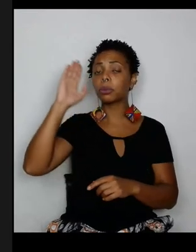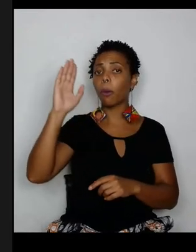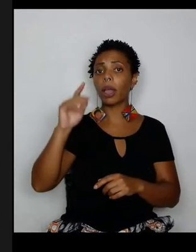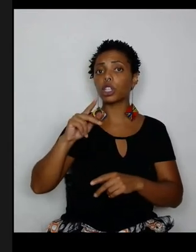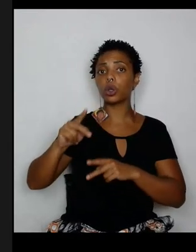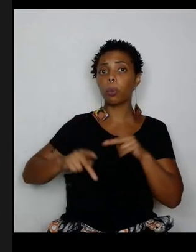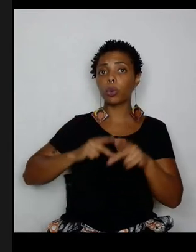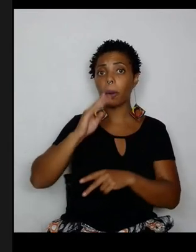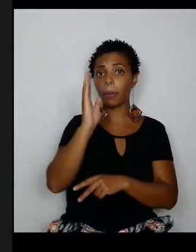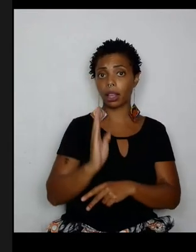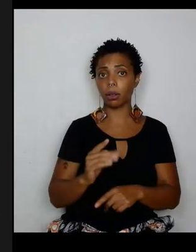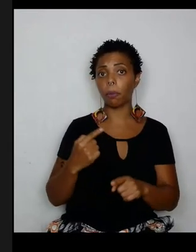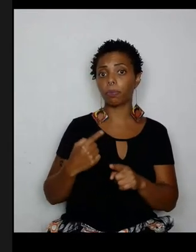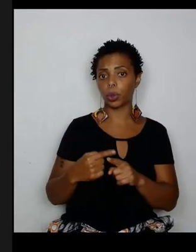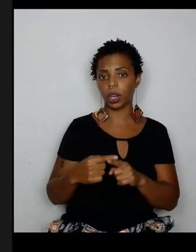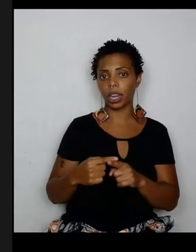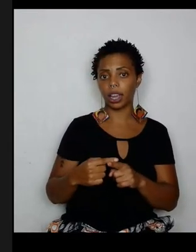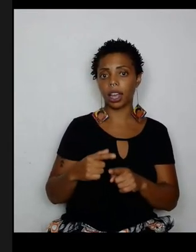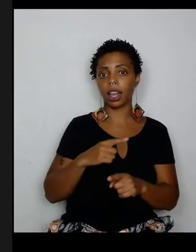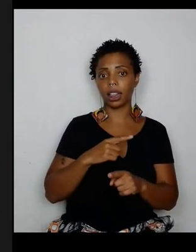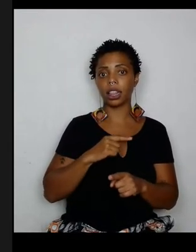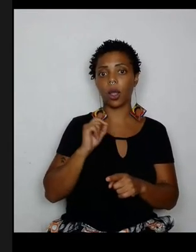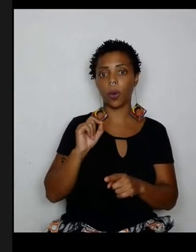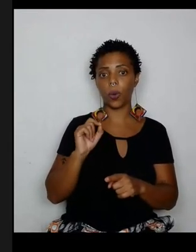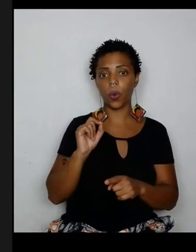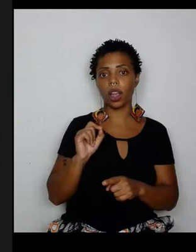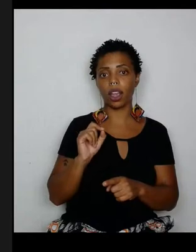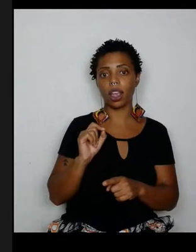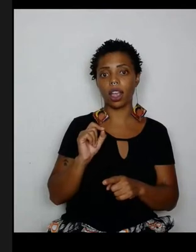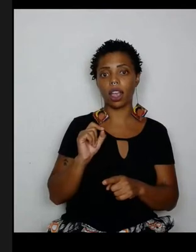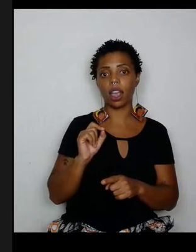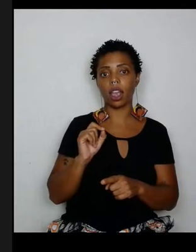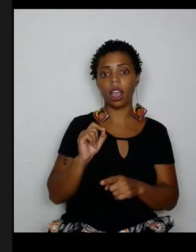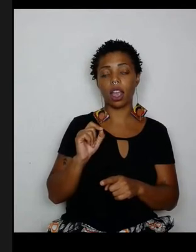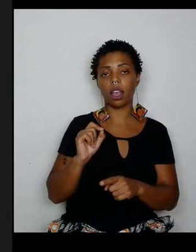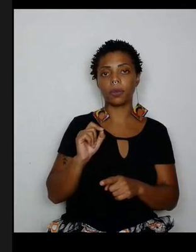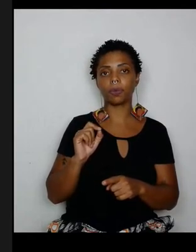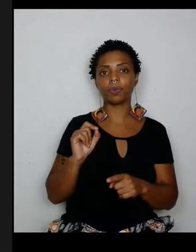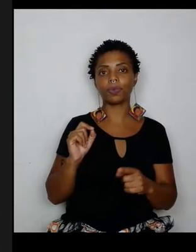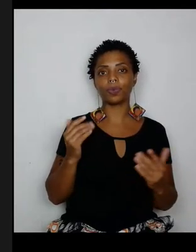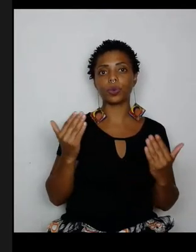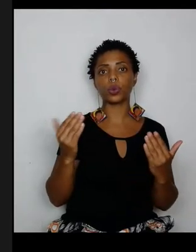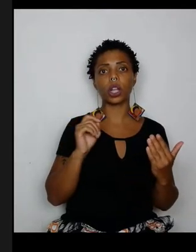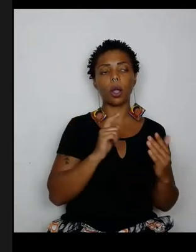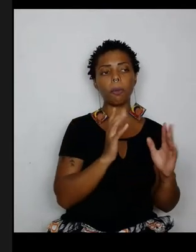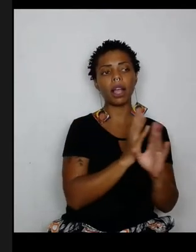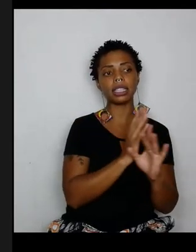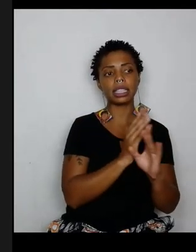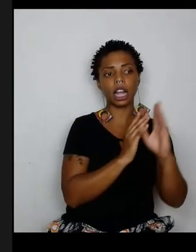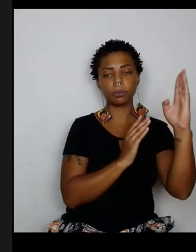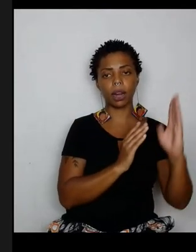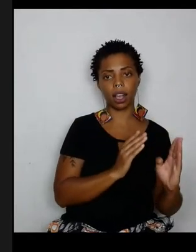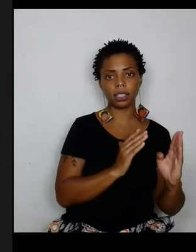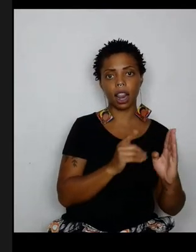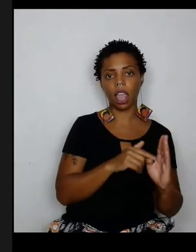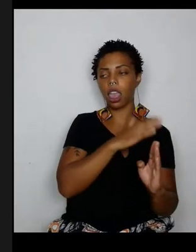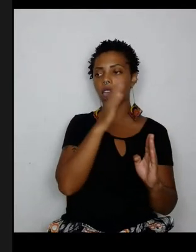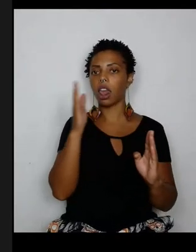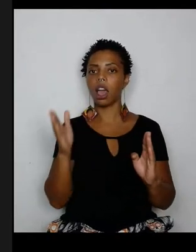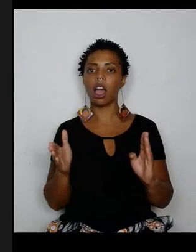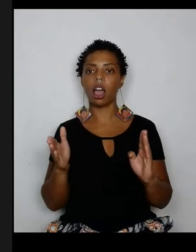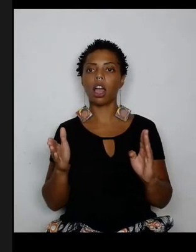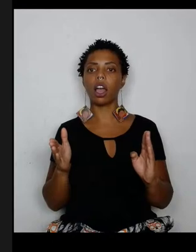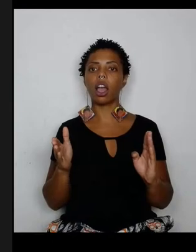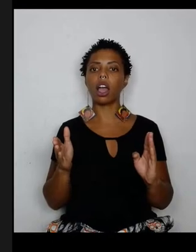what it is to encounter brazilian city on the one hand and what it is to encounter a mythic phantasm of you know a kind